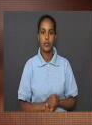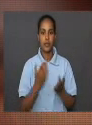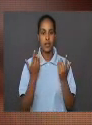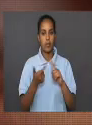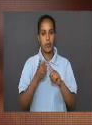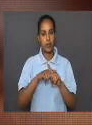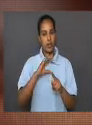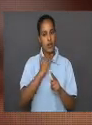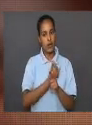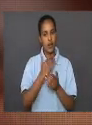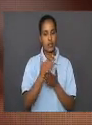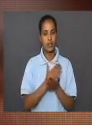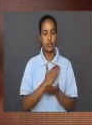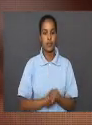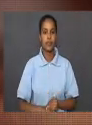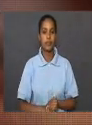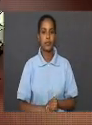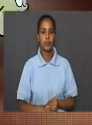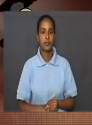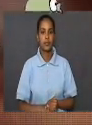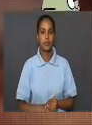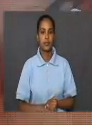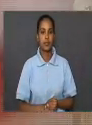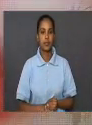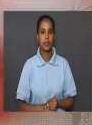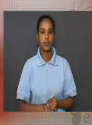Let's get back to our lesson.